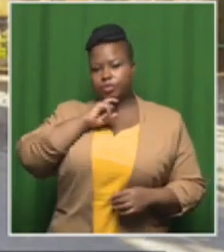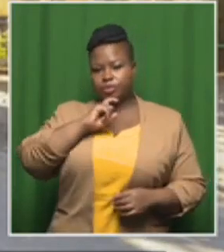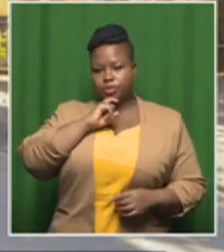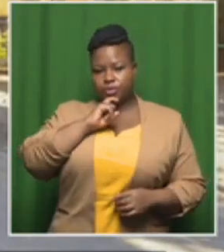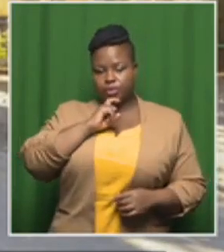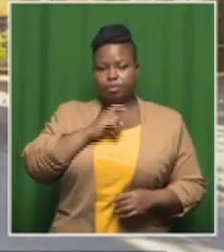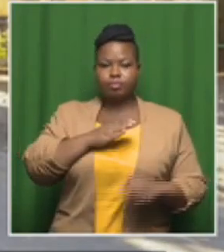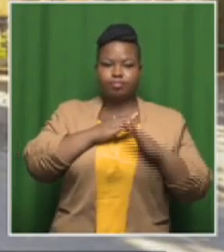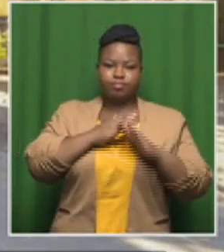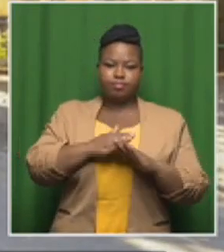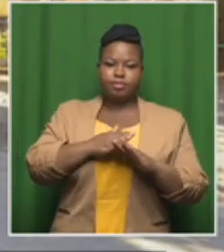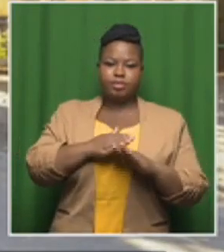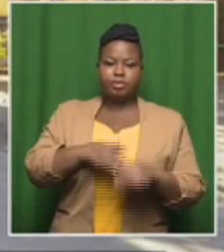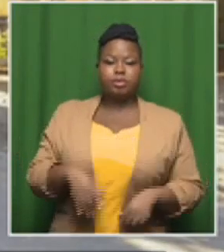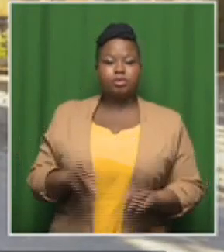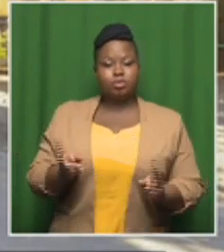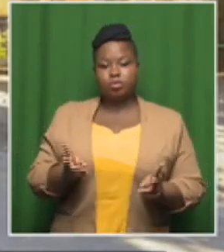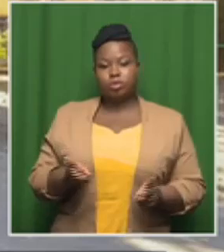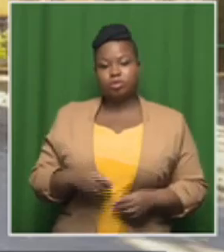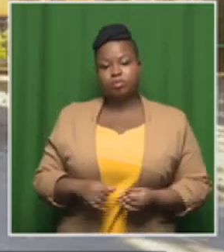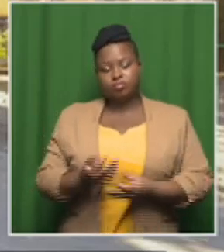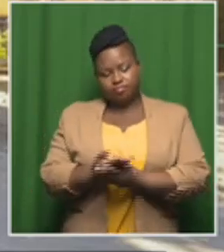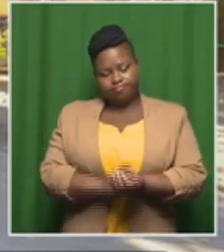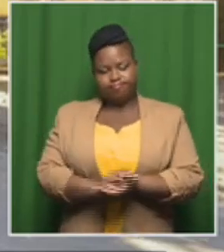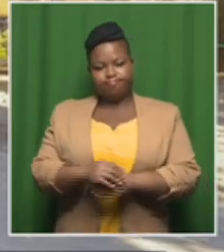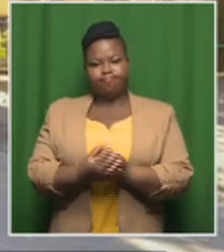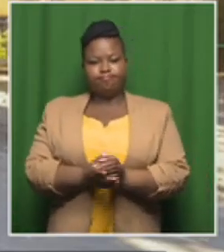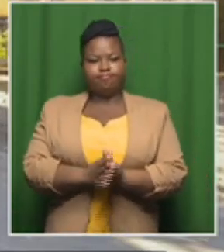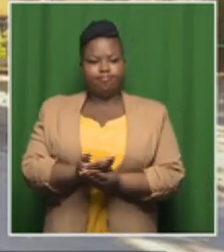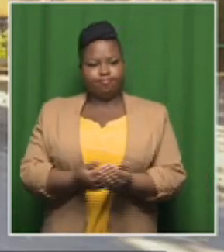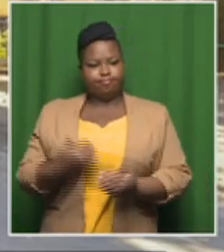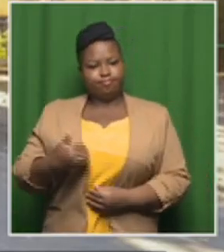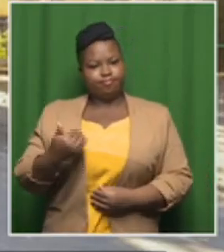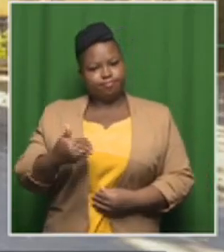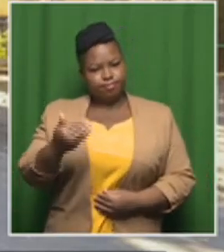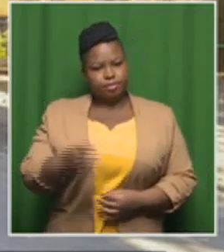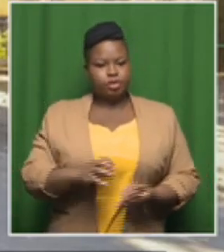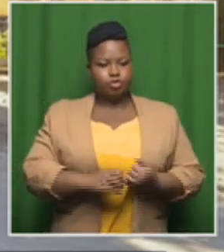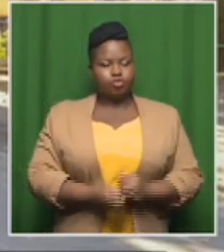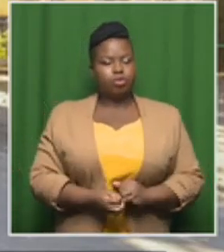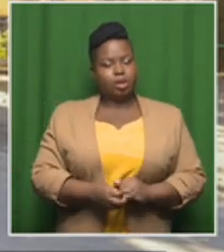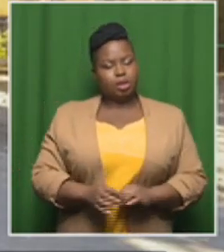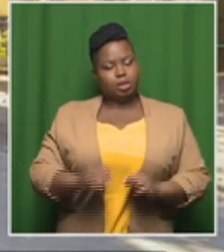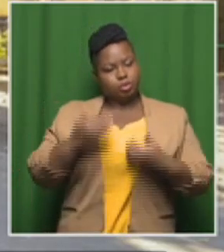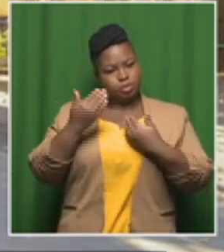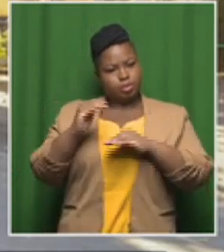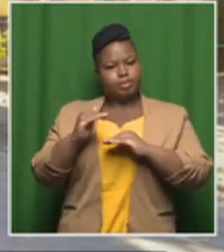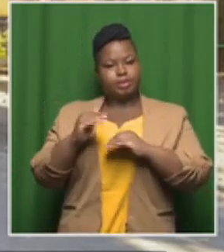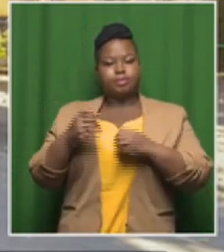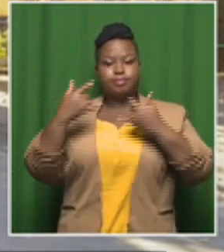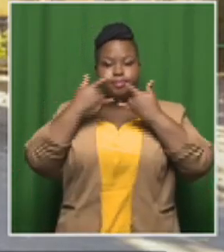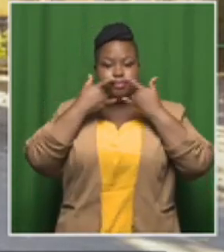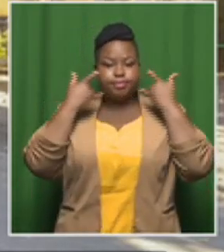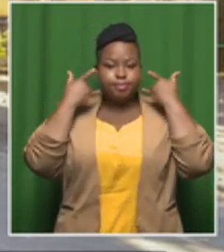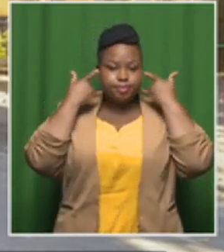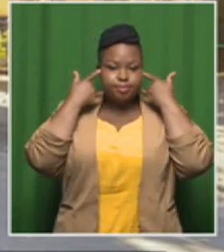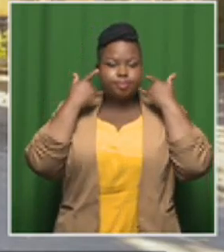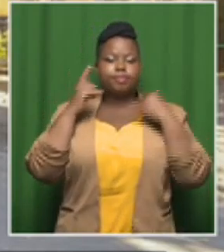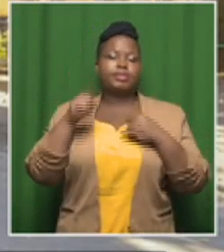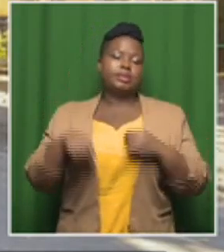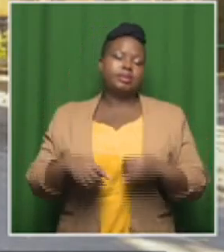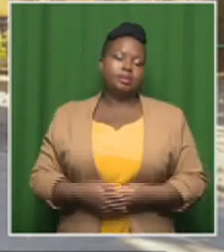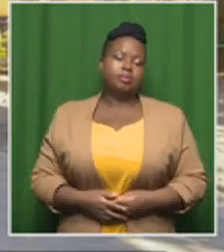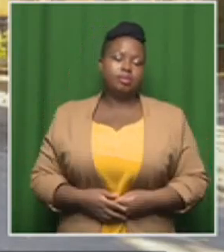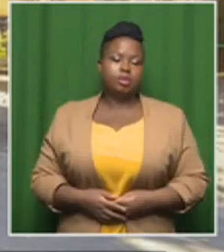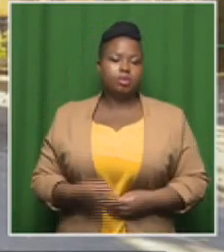the precautions that they're familiar with, such as washing their hands frequently, trying to contain the spread, and wearing a mask. And the